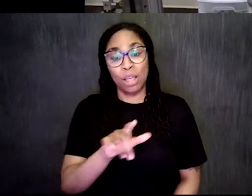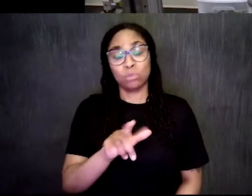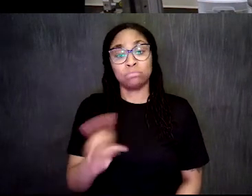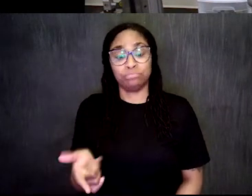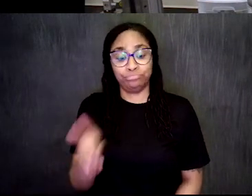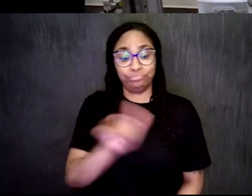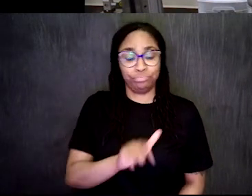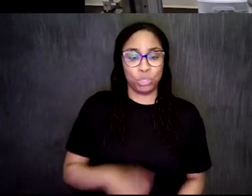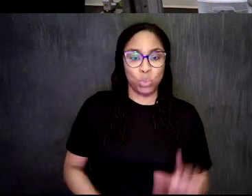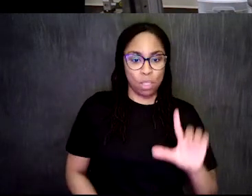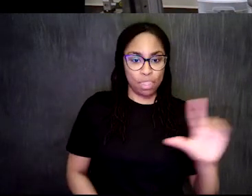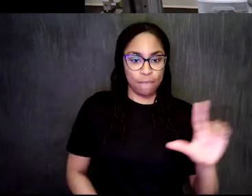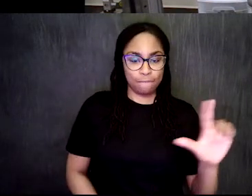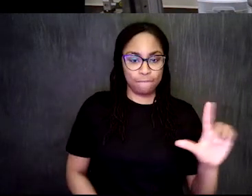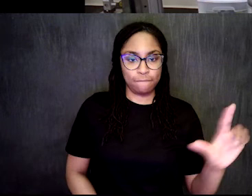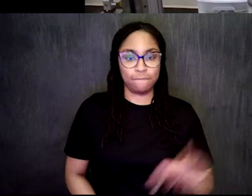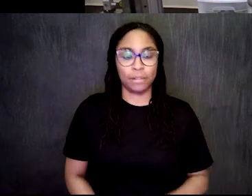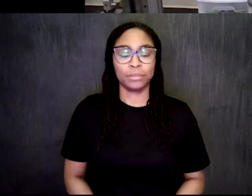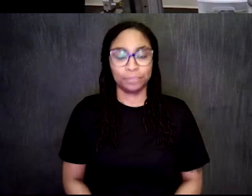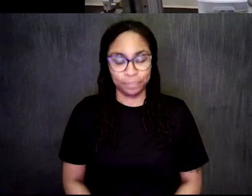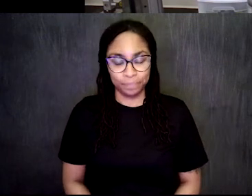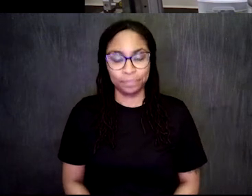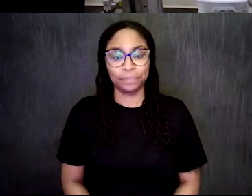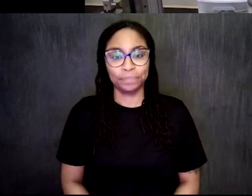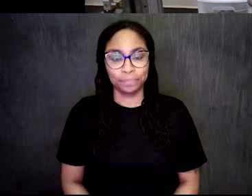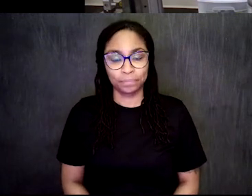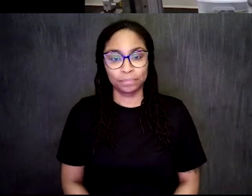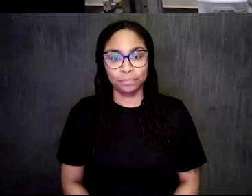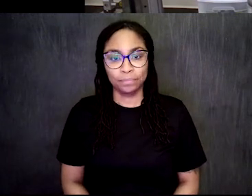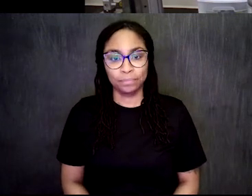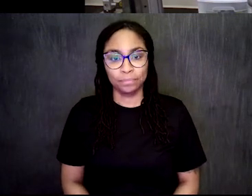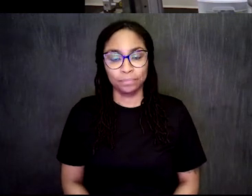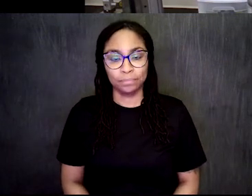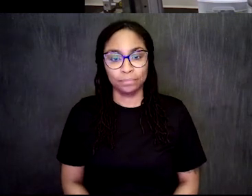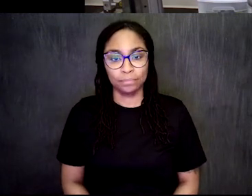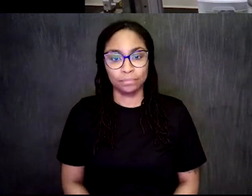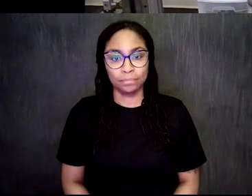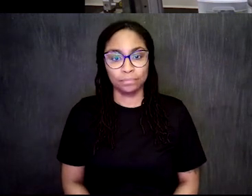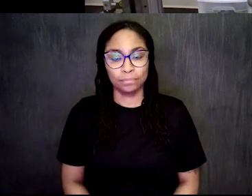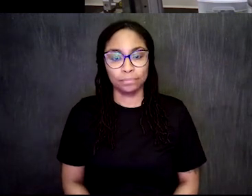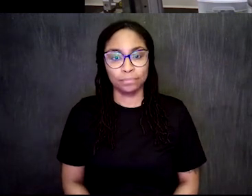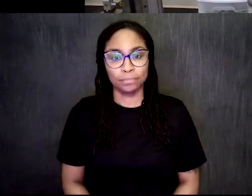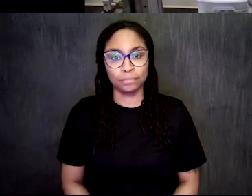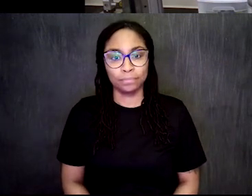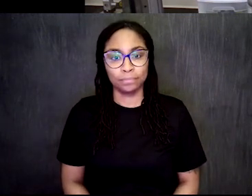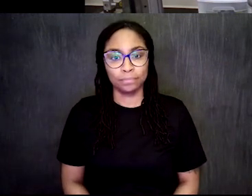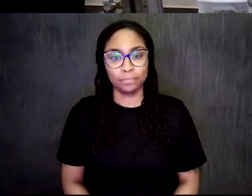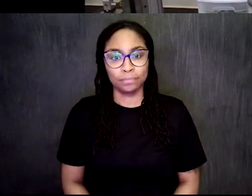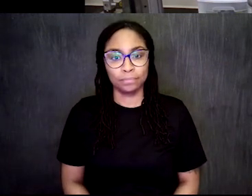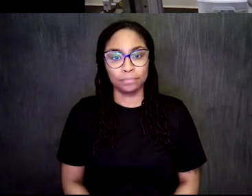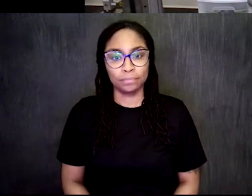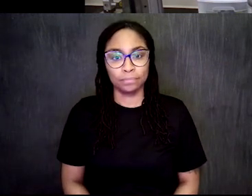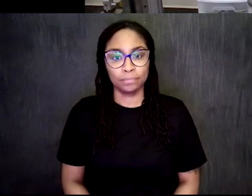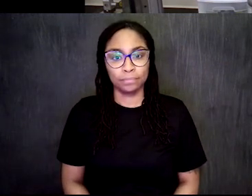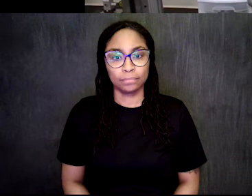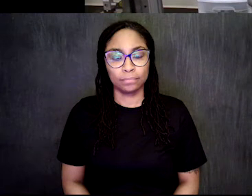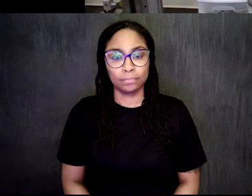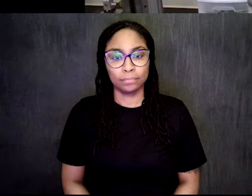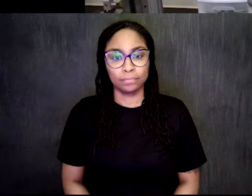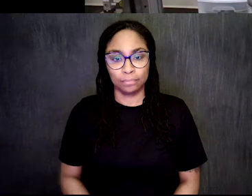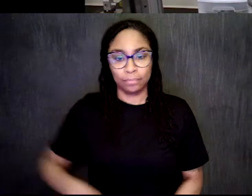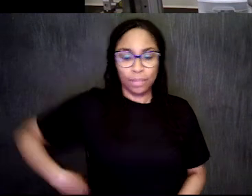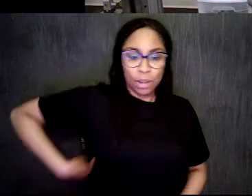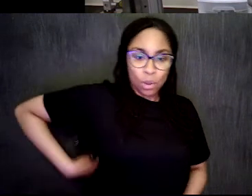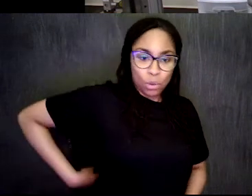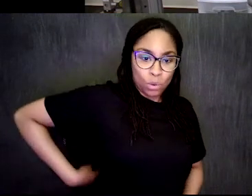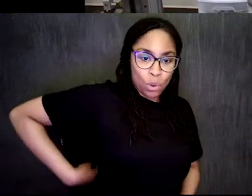the leg. Now we're going to switch to the other side. Grabbing onto the left leg. Pulling it towards your chest. Press